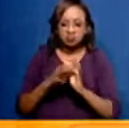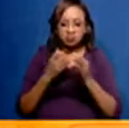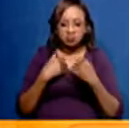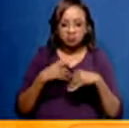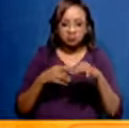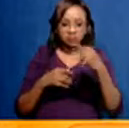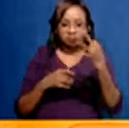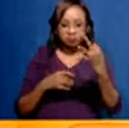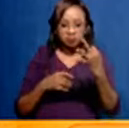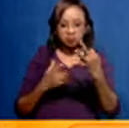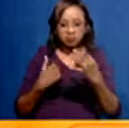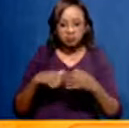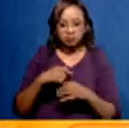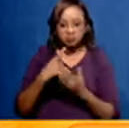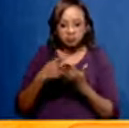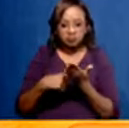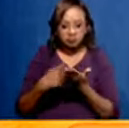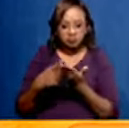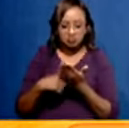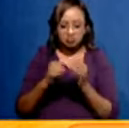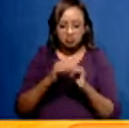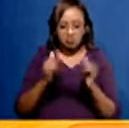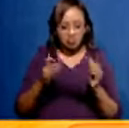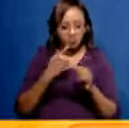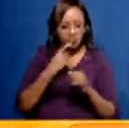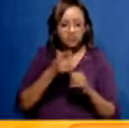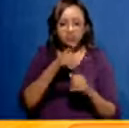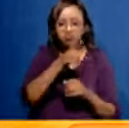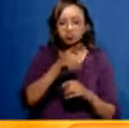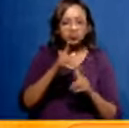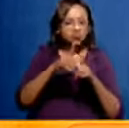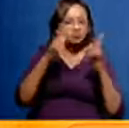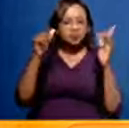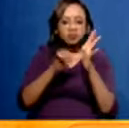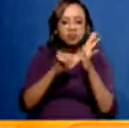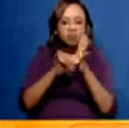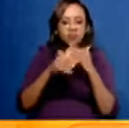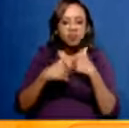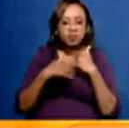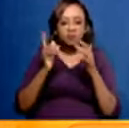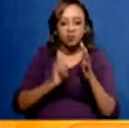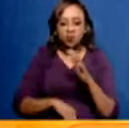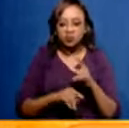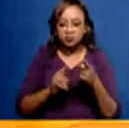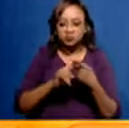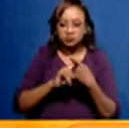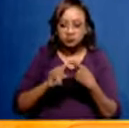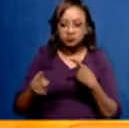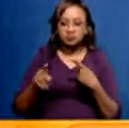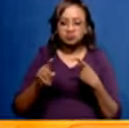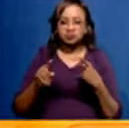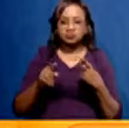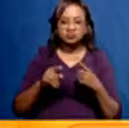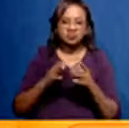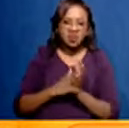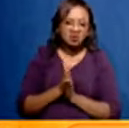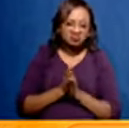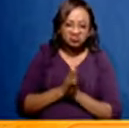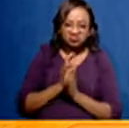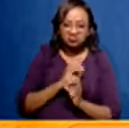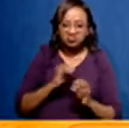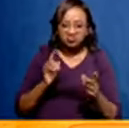good conversation. And I said to them, okay, what are your big issues? And obviously it's about staff morale, it's